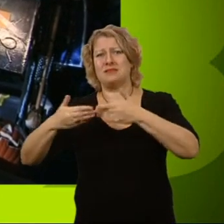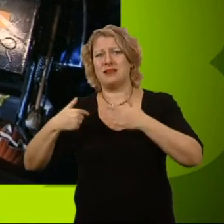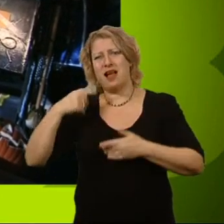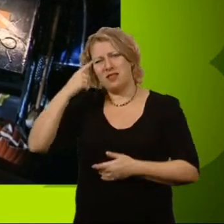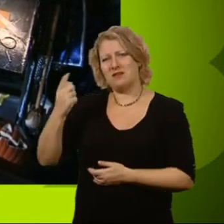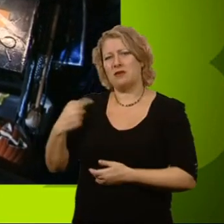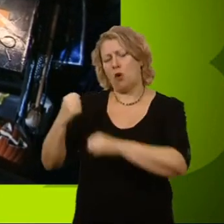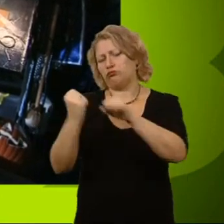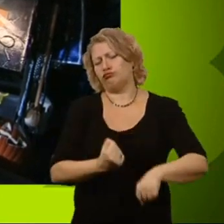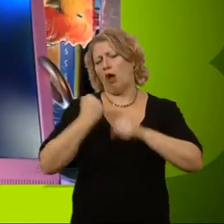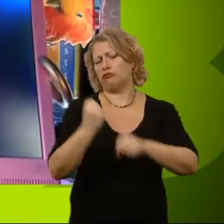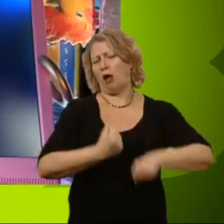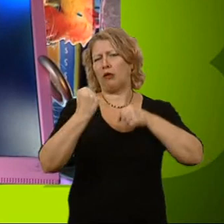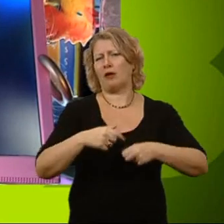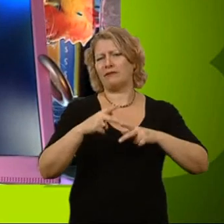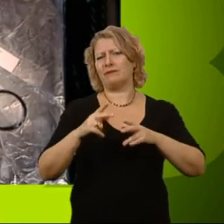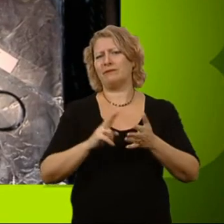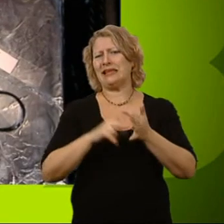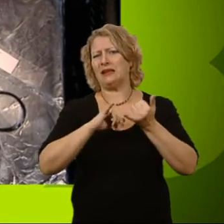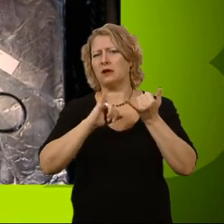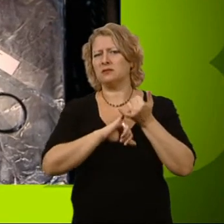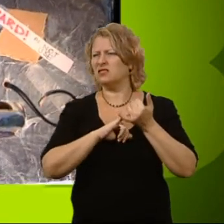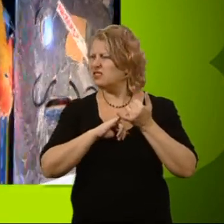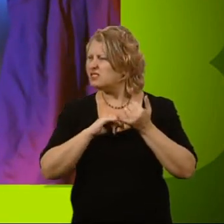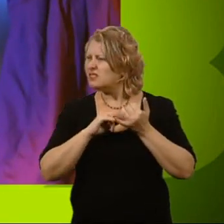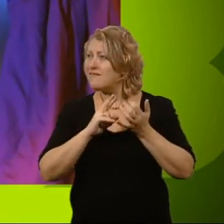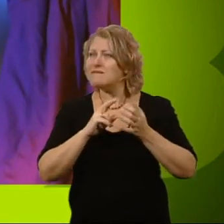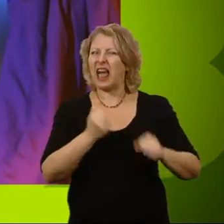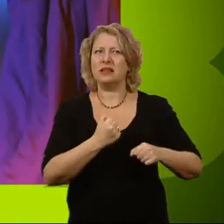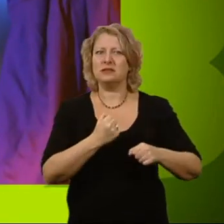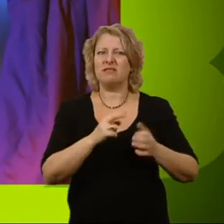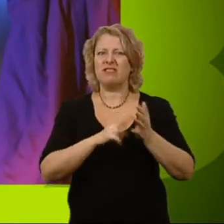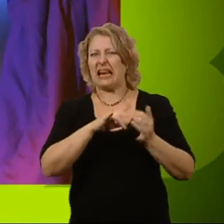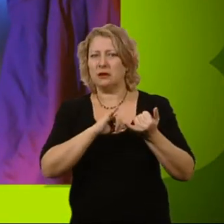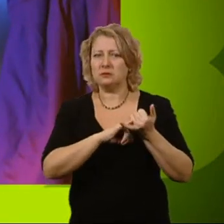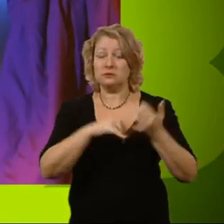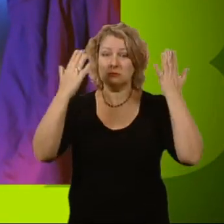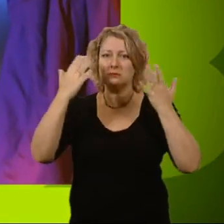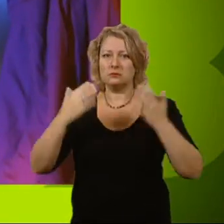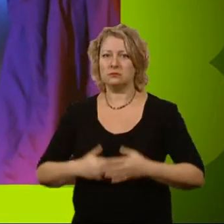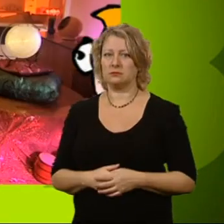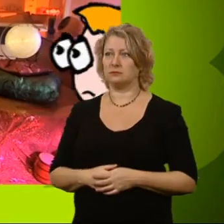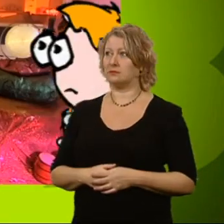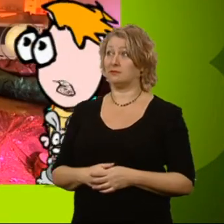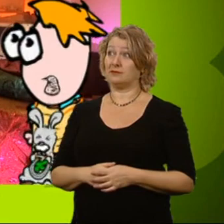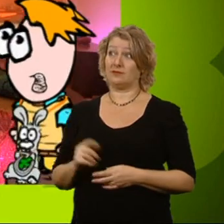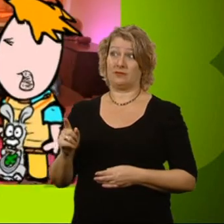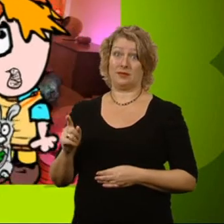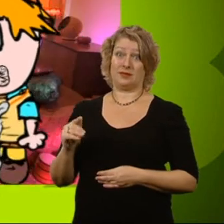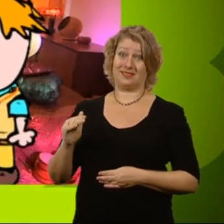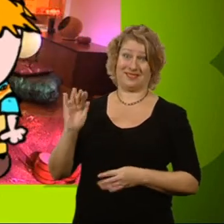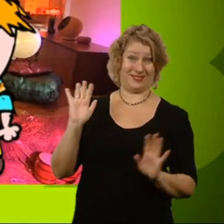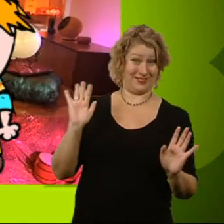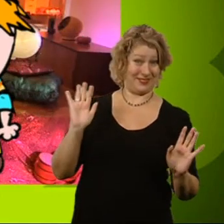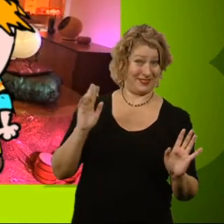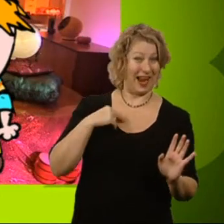gondola and hunt around Venus? Venus? Venice, Venice. Ah, big and little Howard. I foresaw